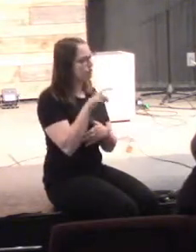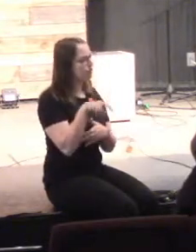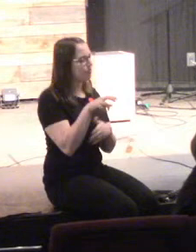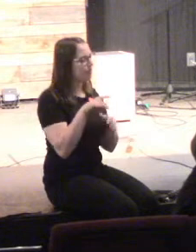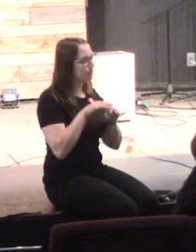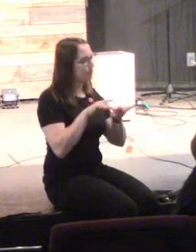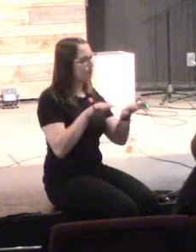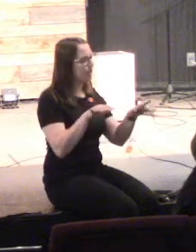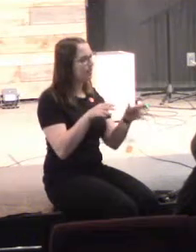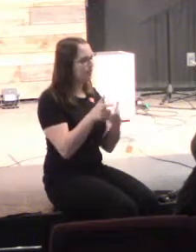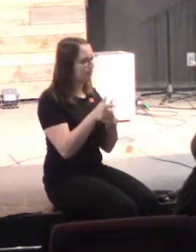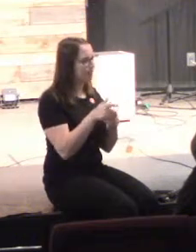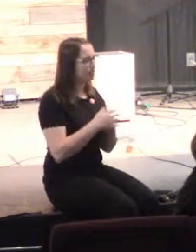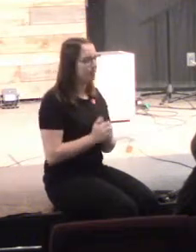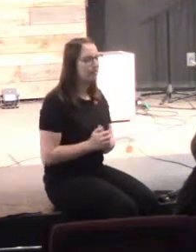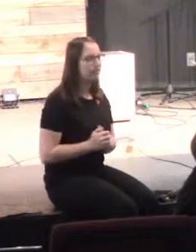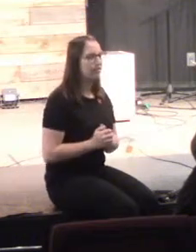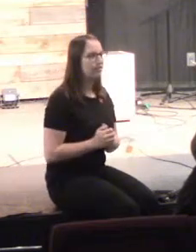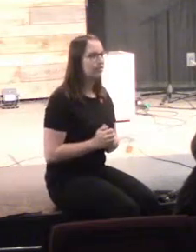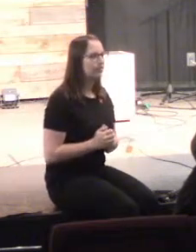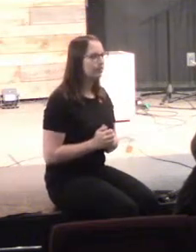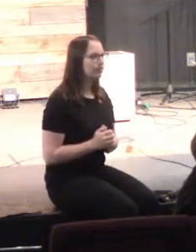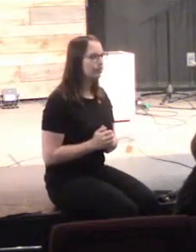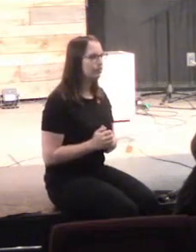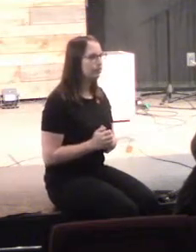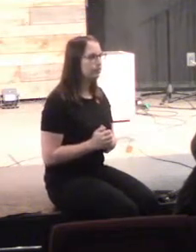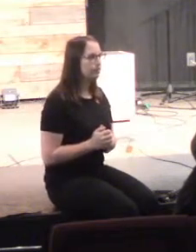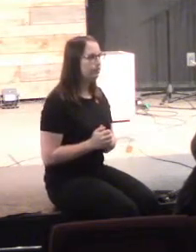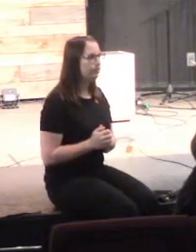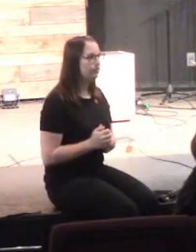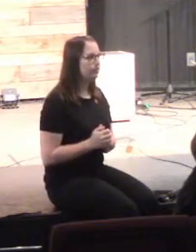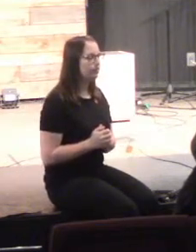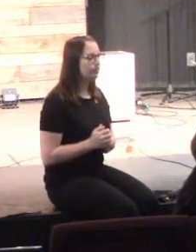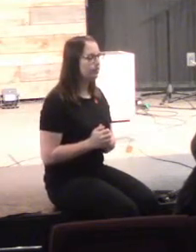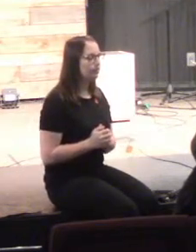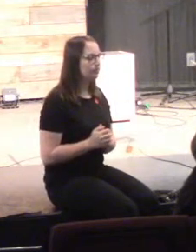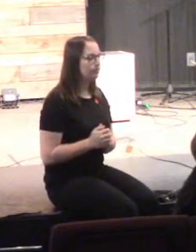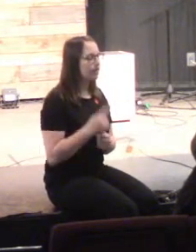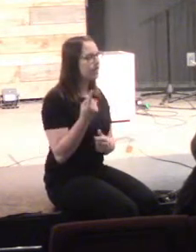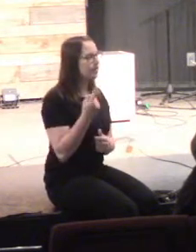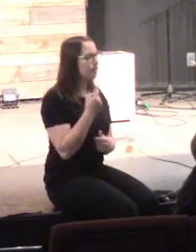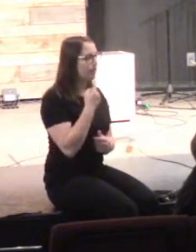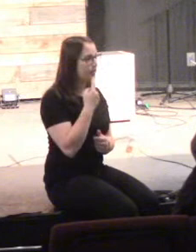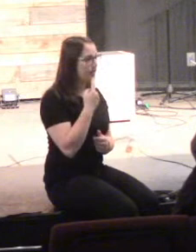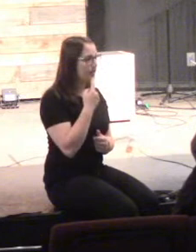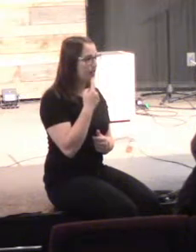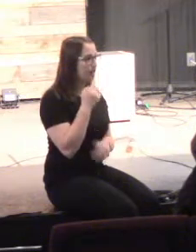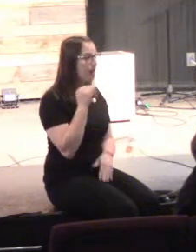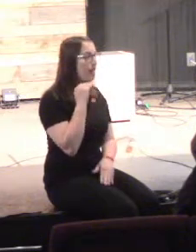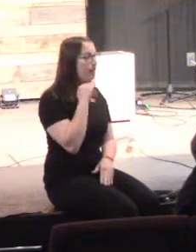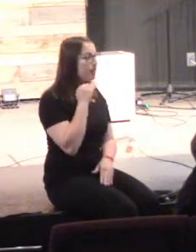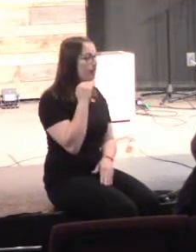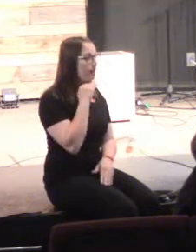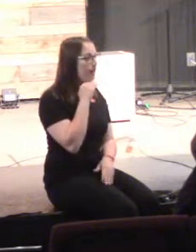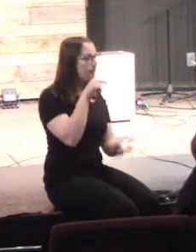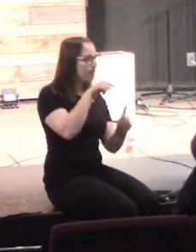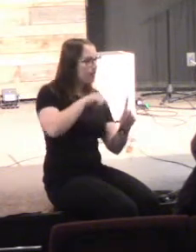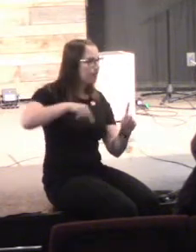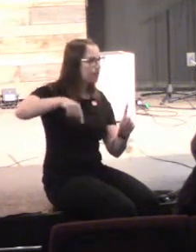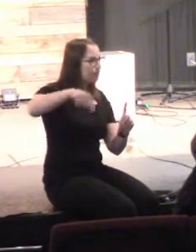But the bottom line is, someone once said, a lie will circle the